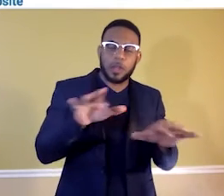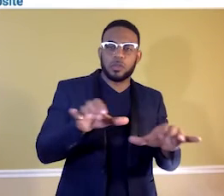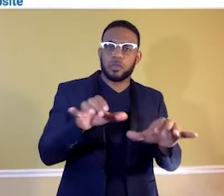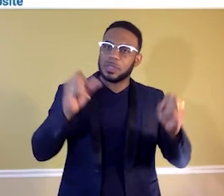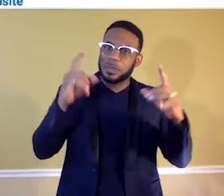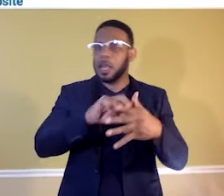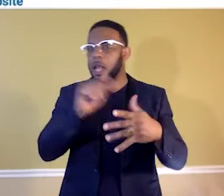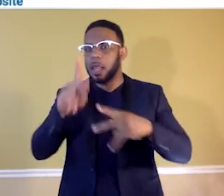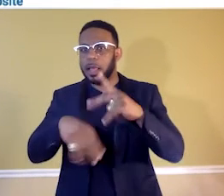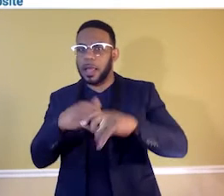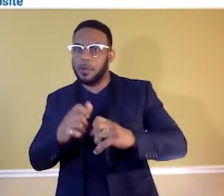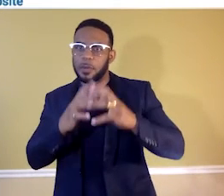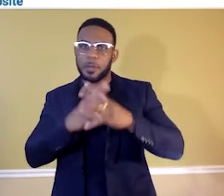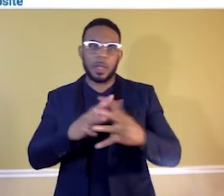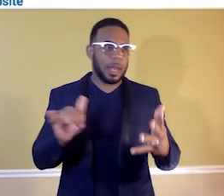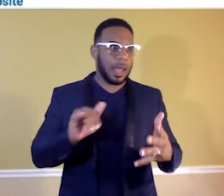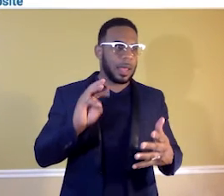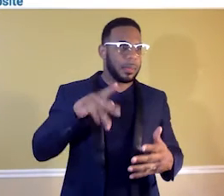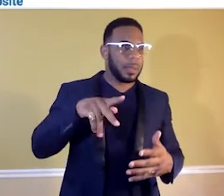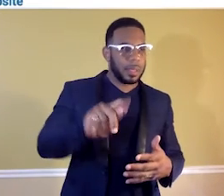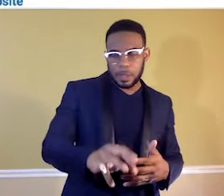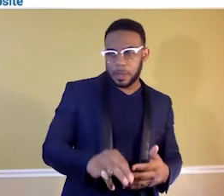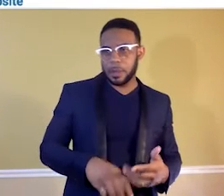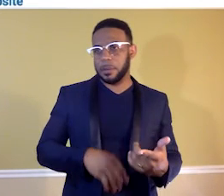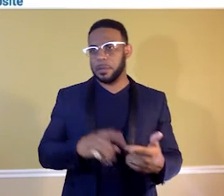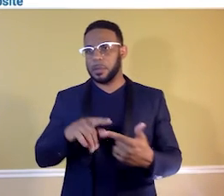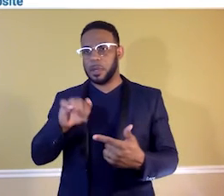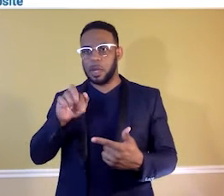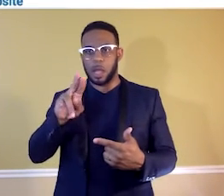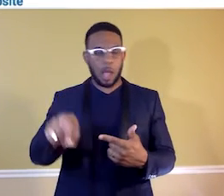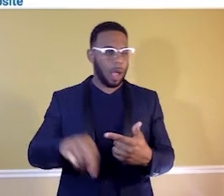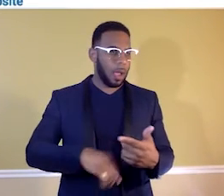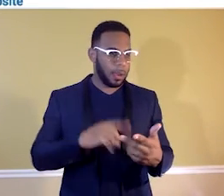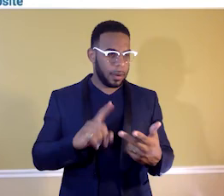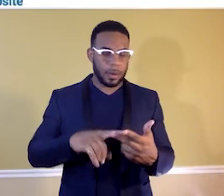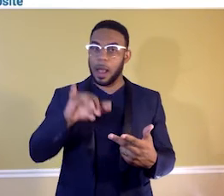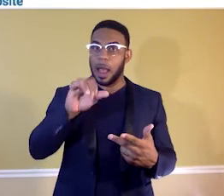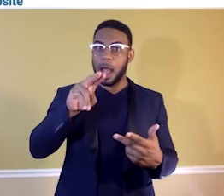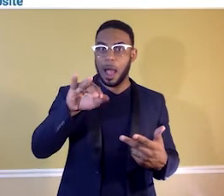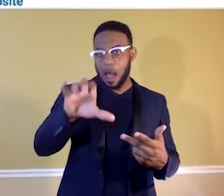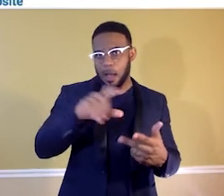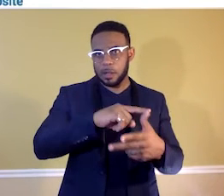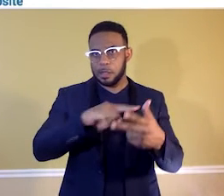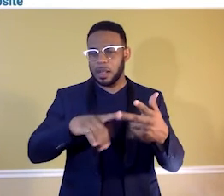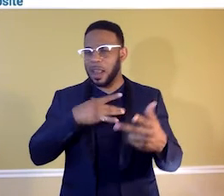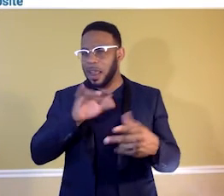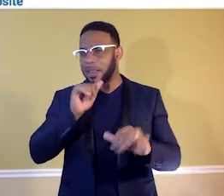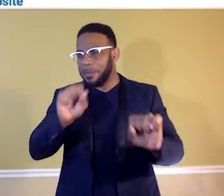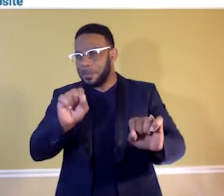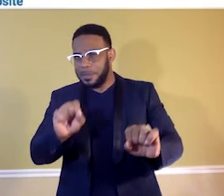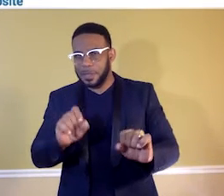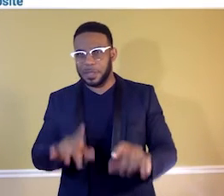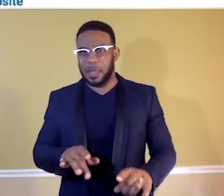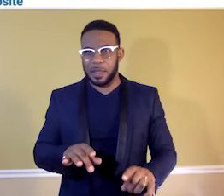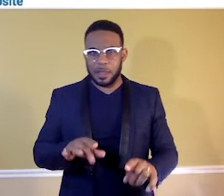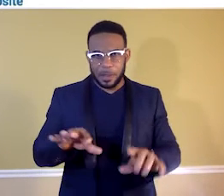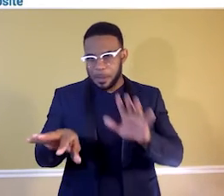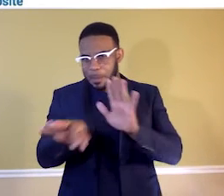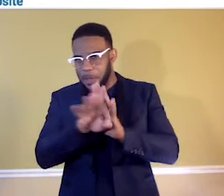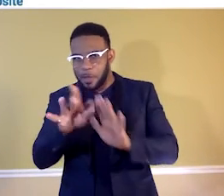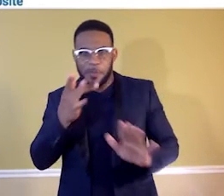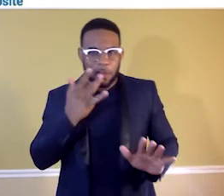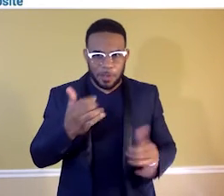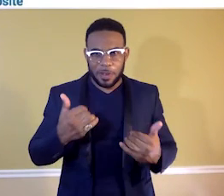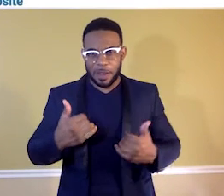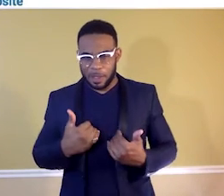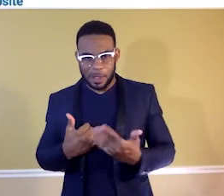many other type of builds like npm, yarn, Ionic. So I really like the ability to pick your flavor and then